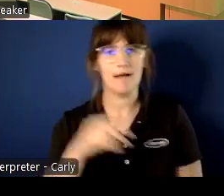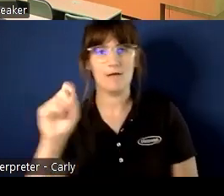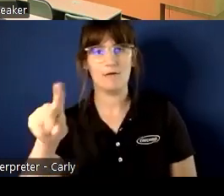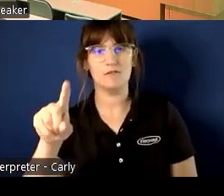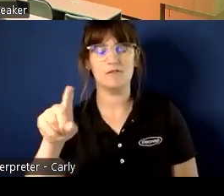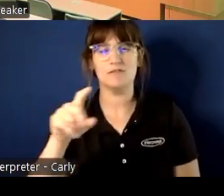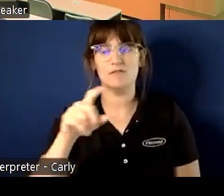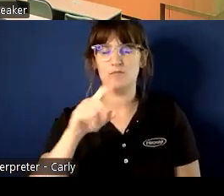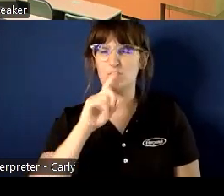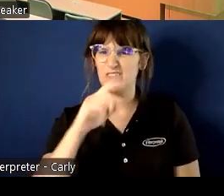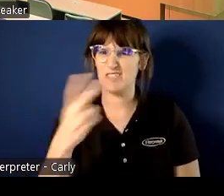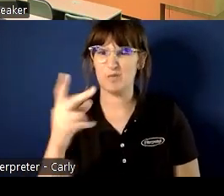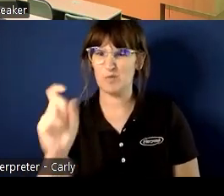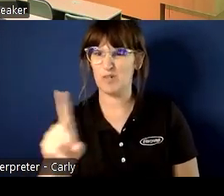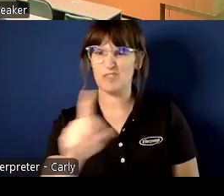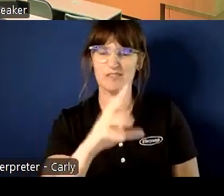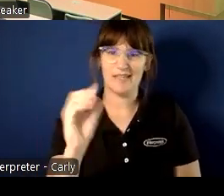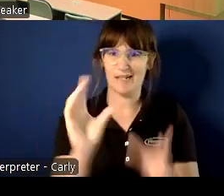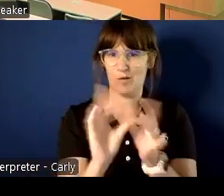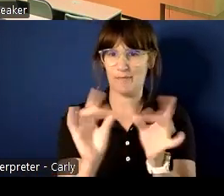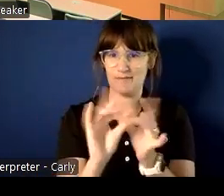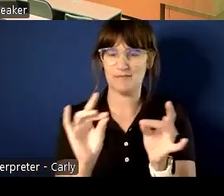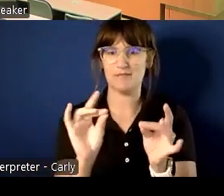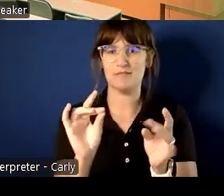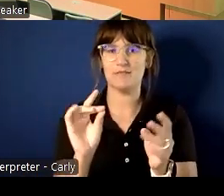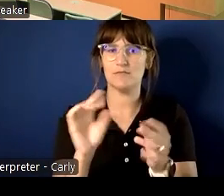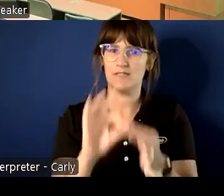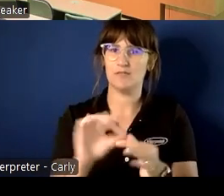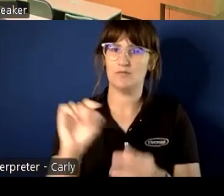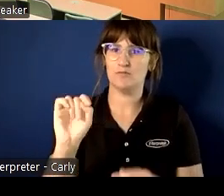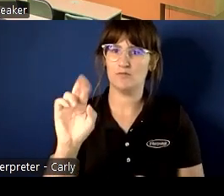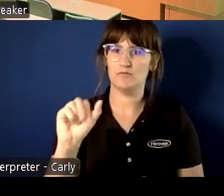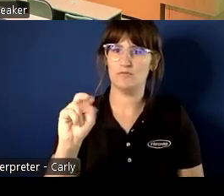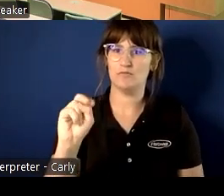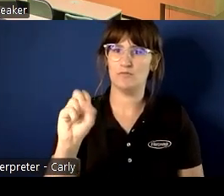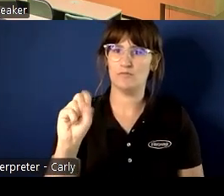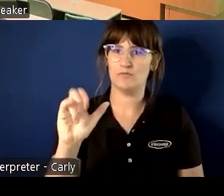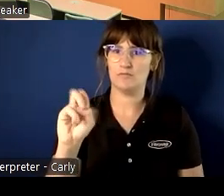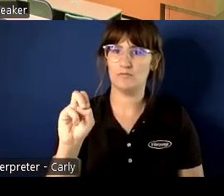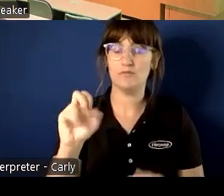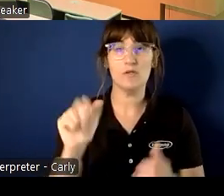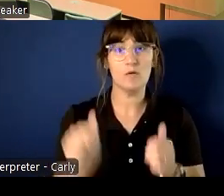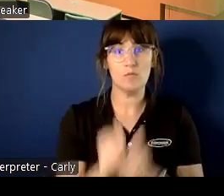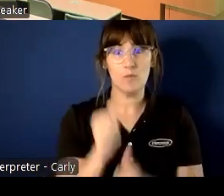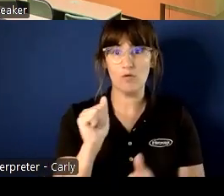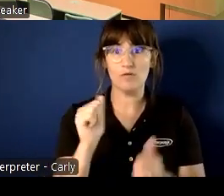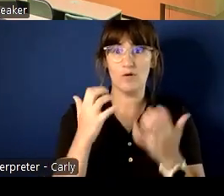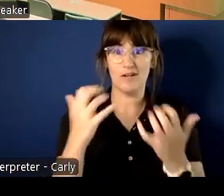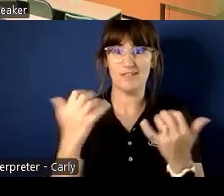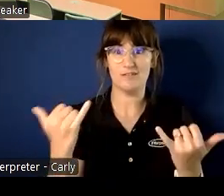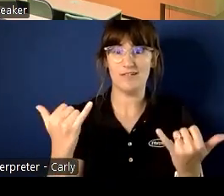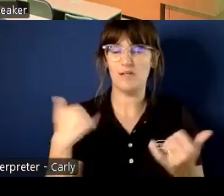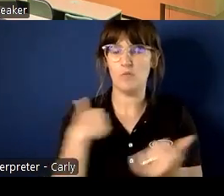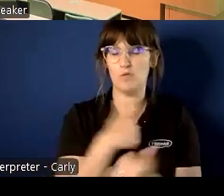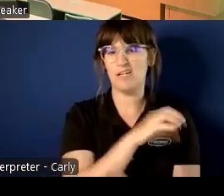a combined question and comment, and it's a translational one. So most of the audience for today's rounds are not health economists, we're